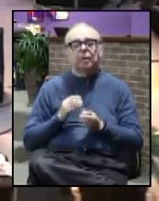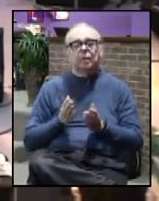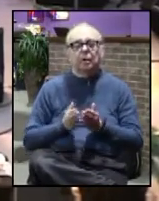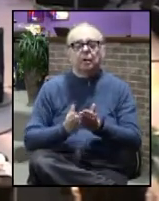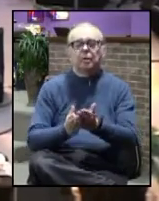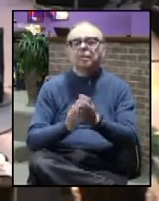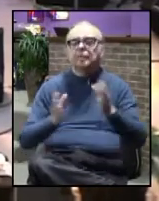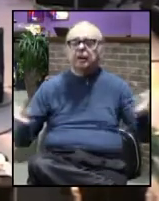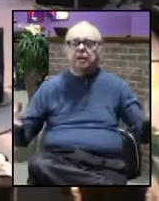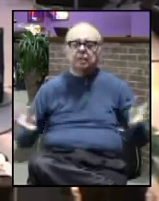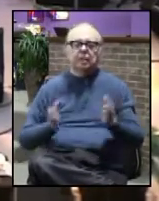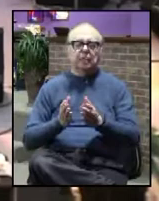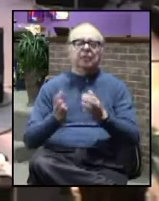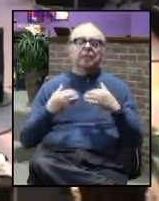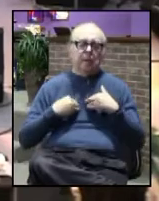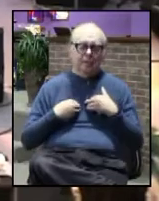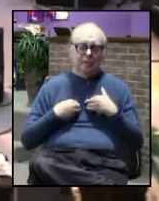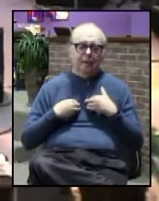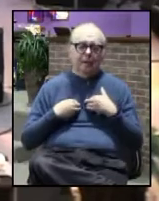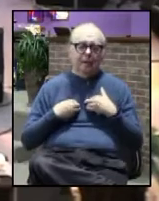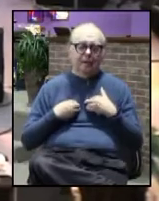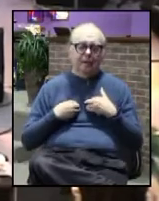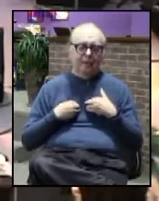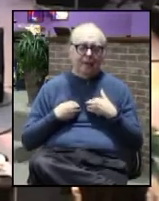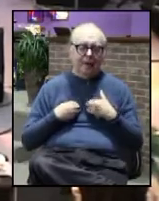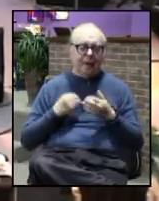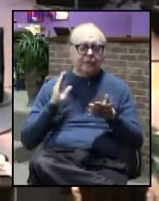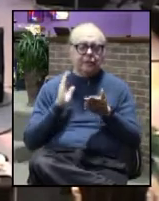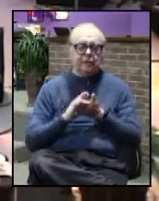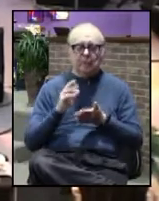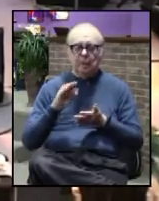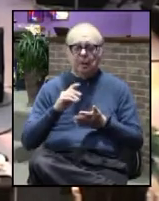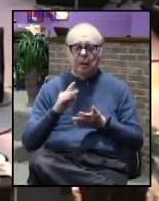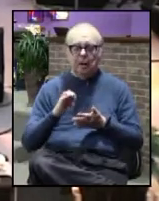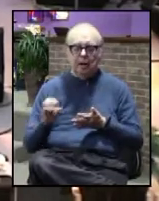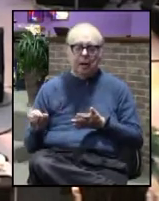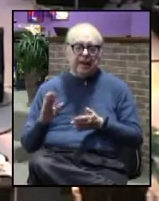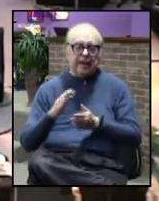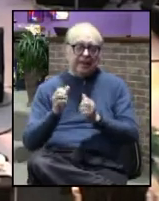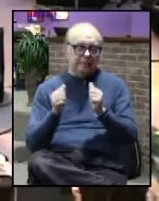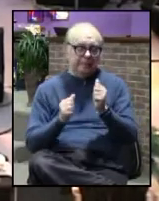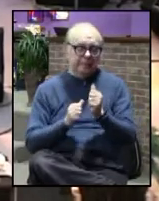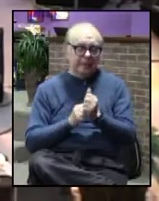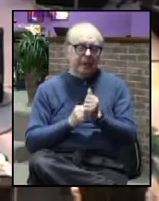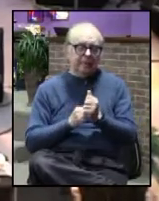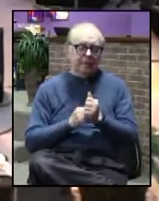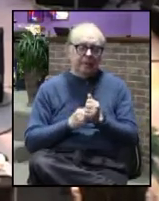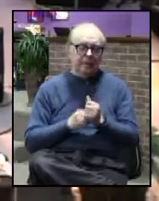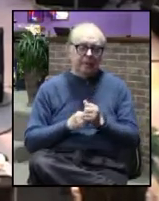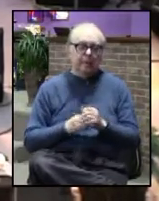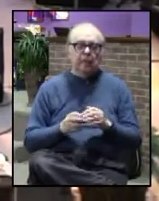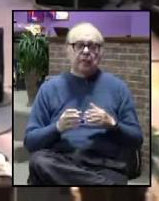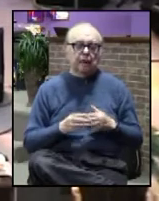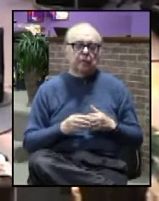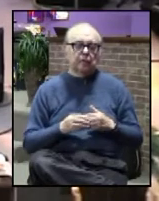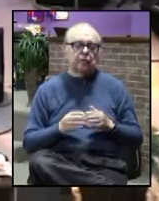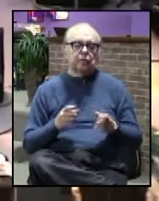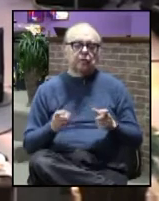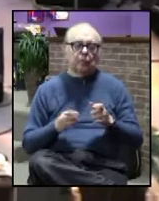those big ships and you got this little rudder in the back of that ship that guides that big